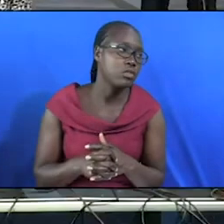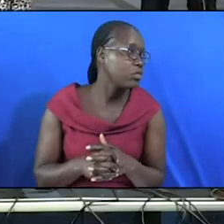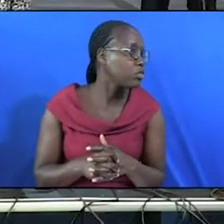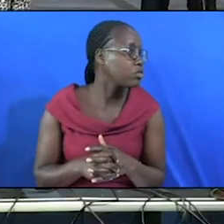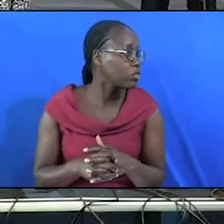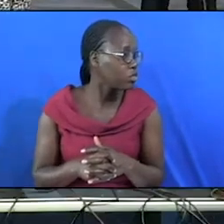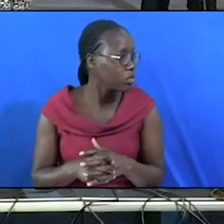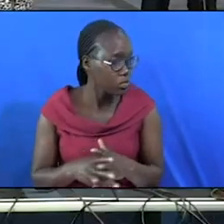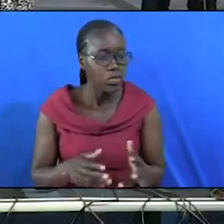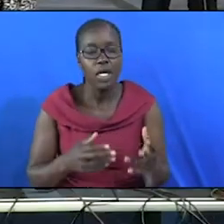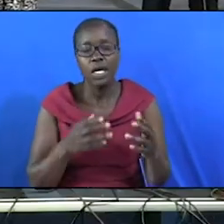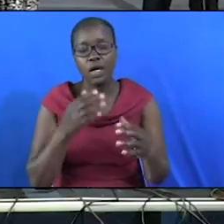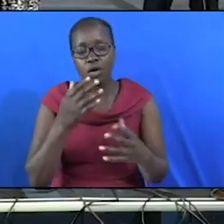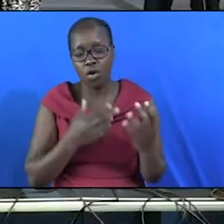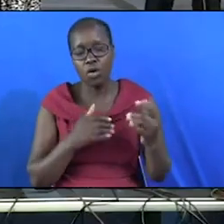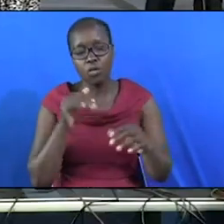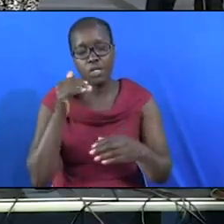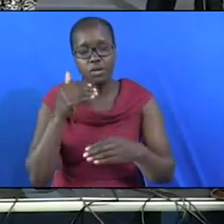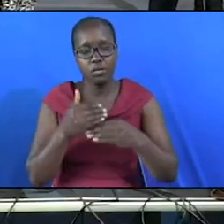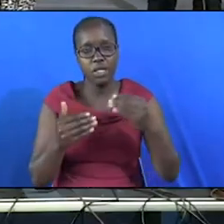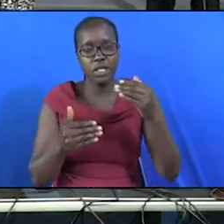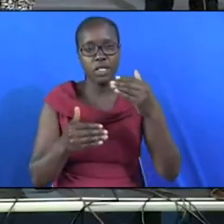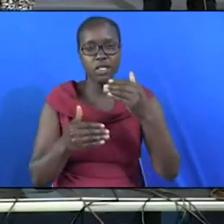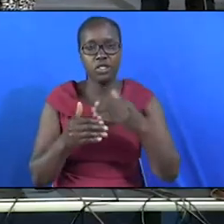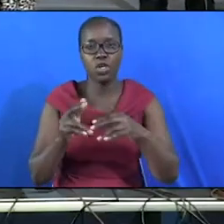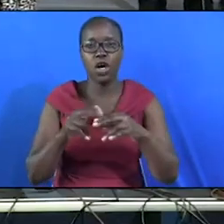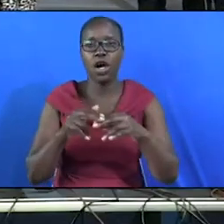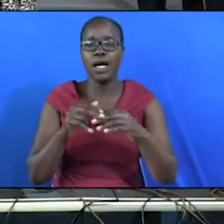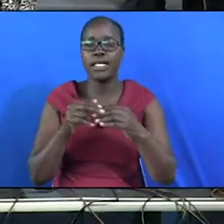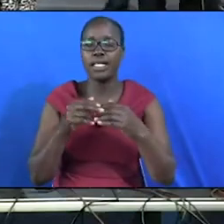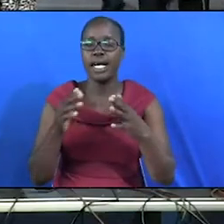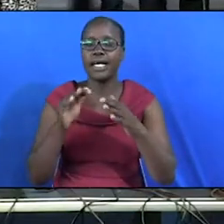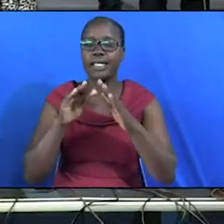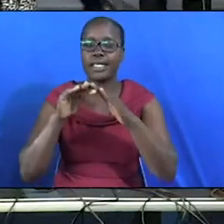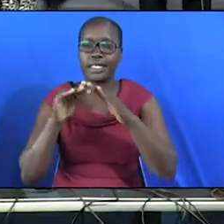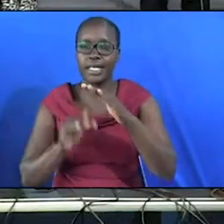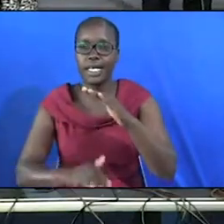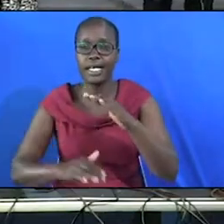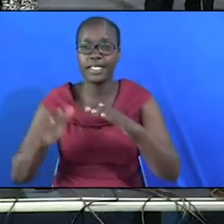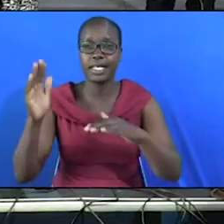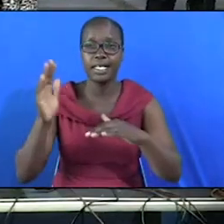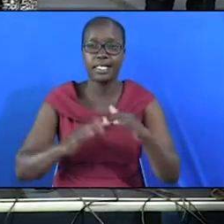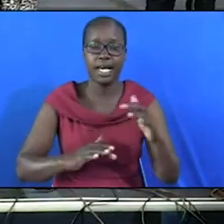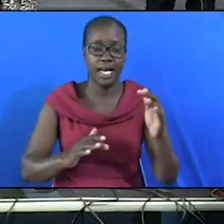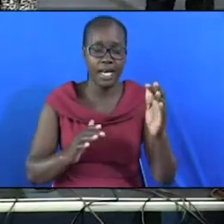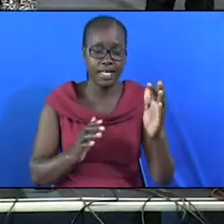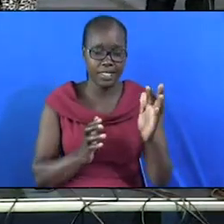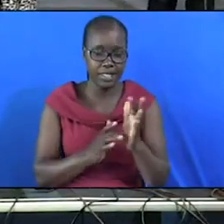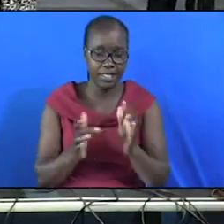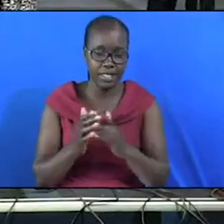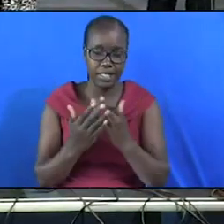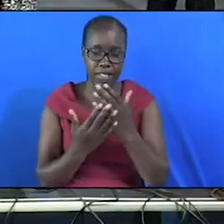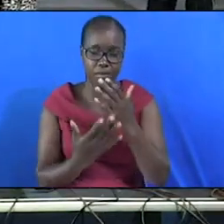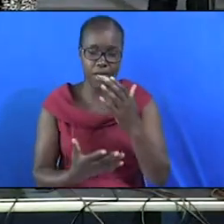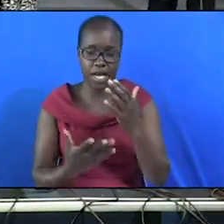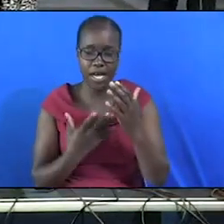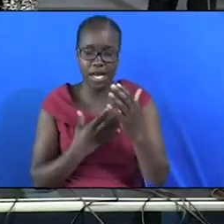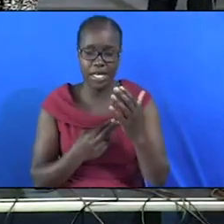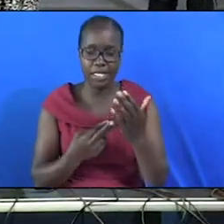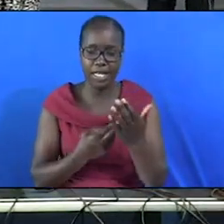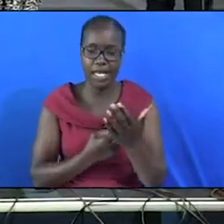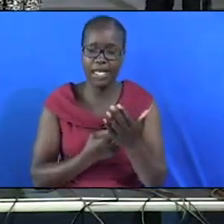together. My hope is built on nothing less than